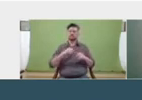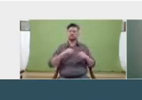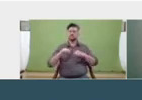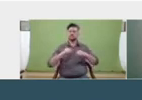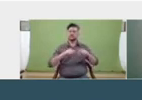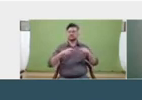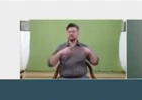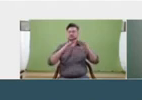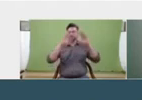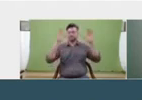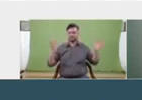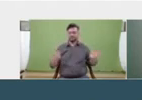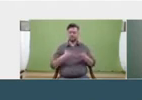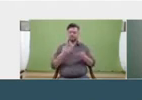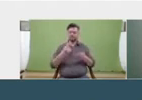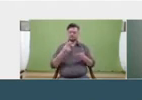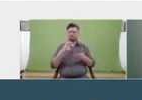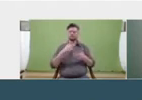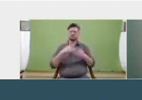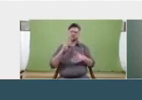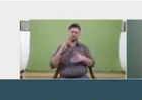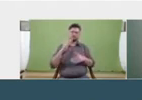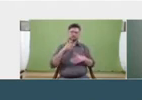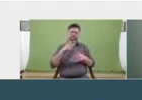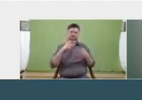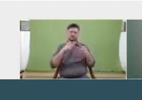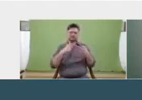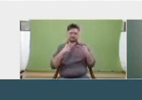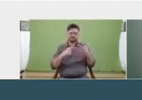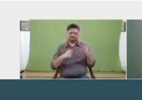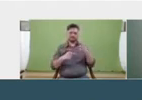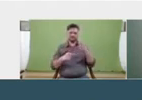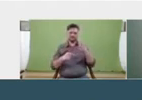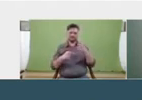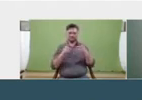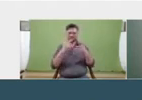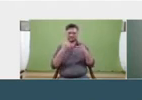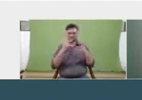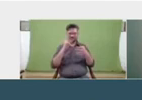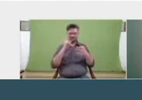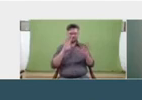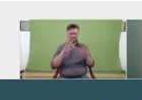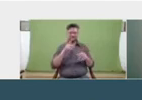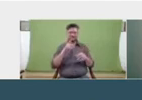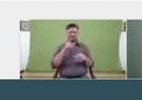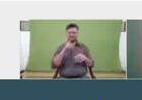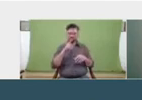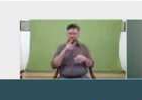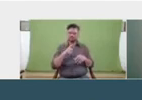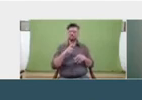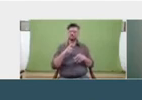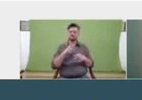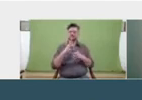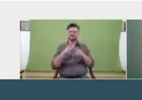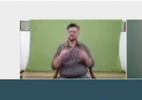classifiers non-manual marking and use of space these uh mark sign languages apart from spoken